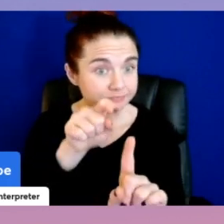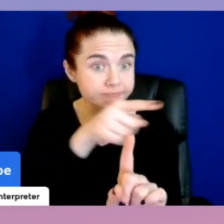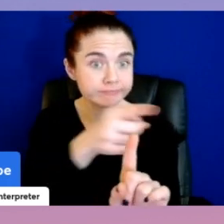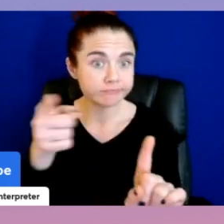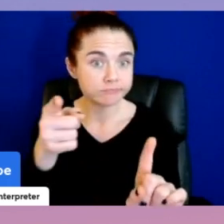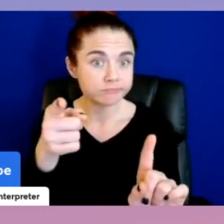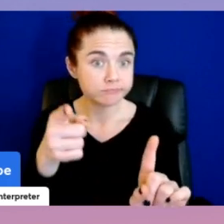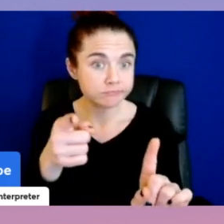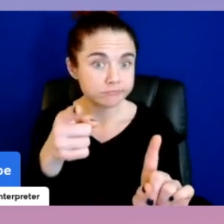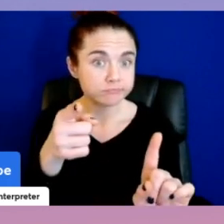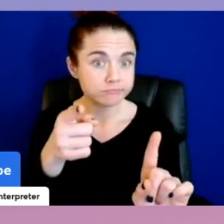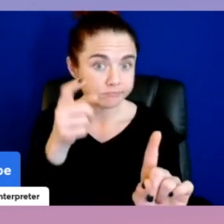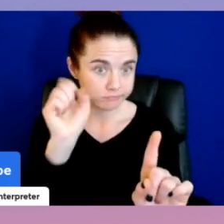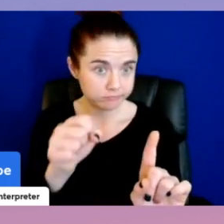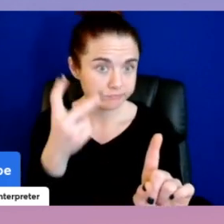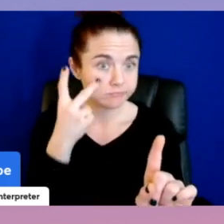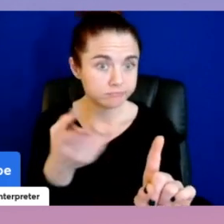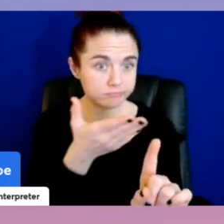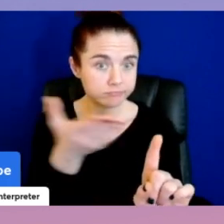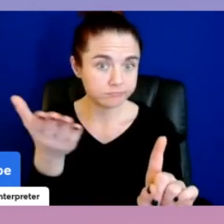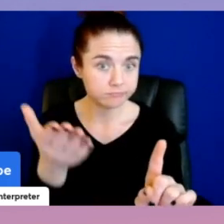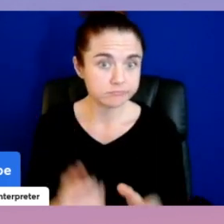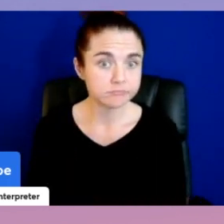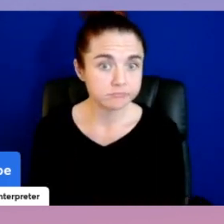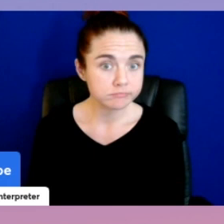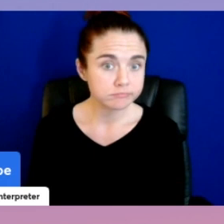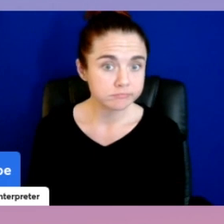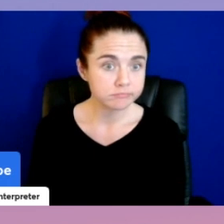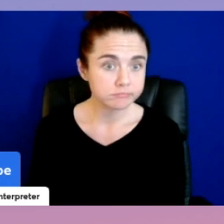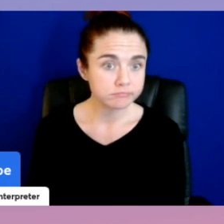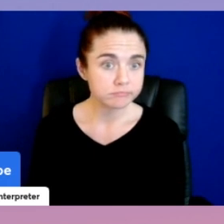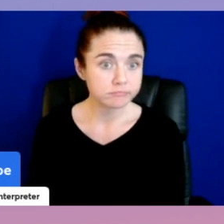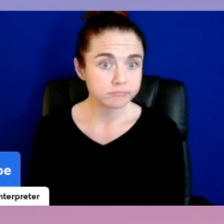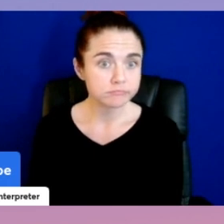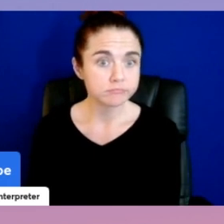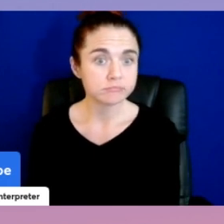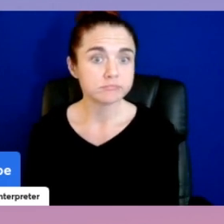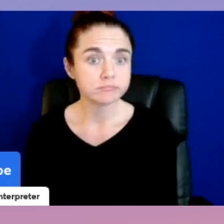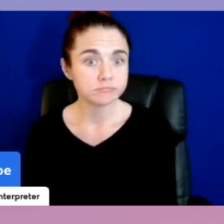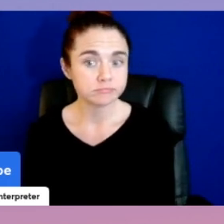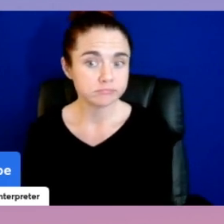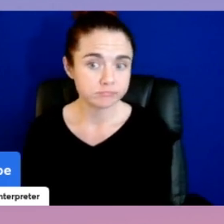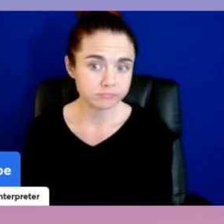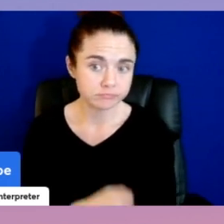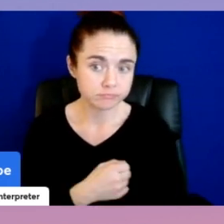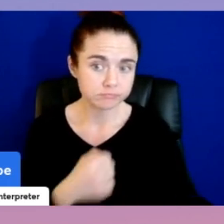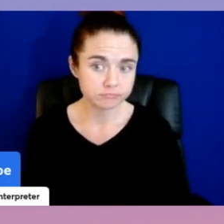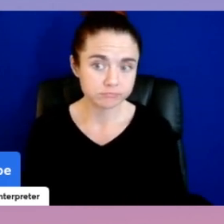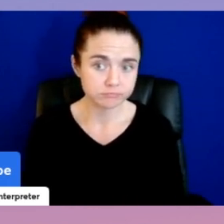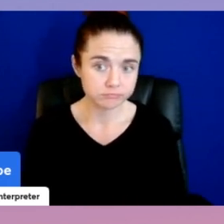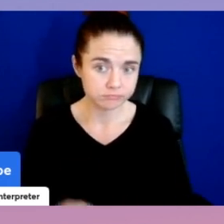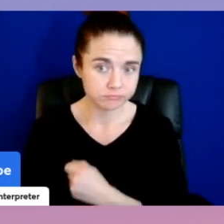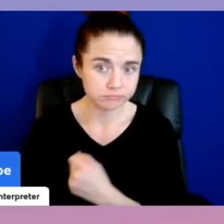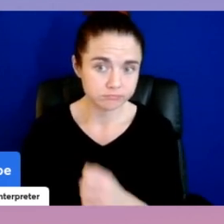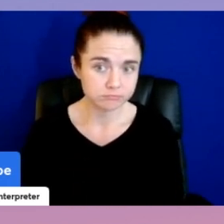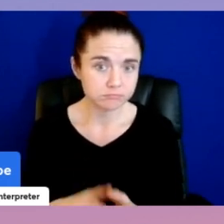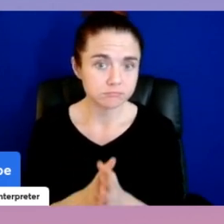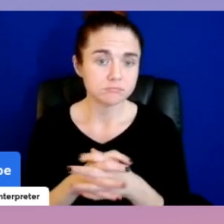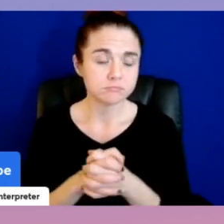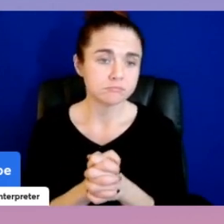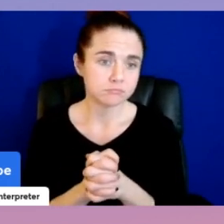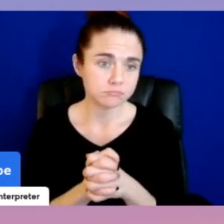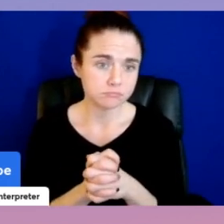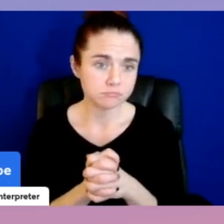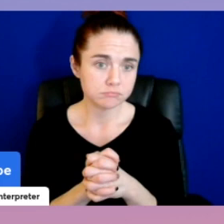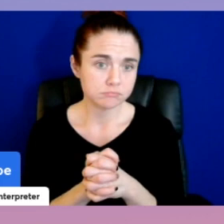in the pod will be configured to mount a shared memory volume. This volume is mounted to the path vault secrets